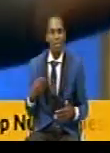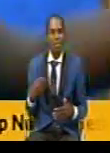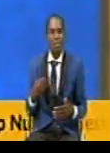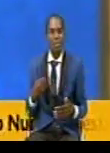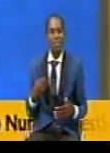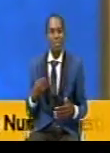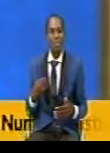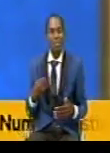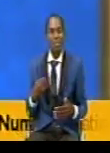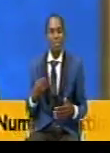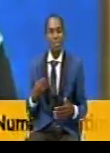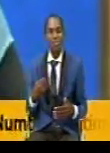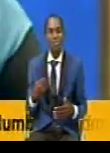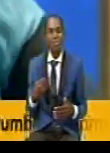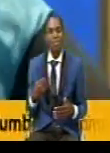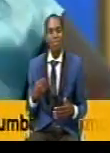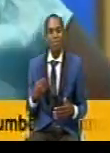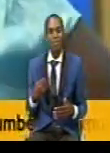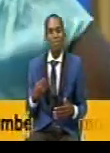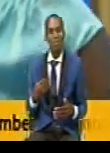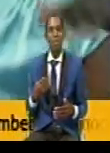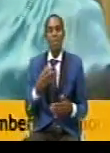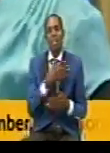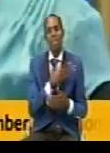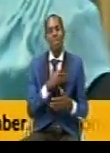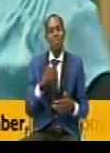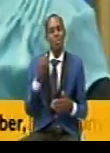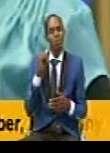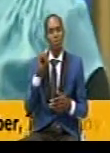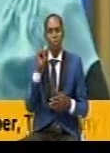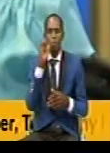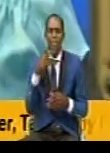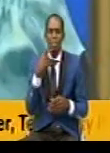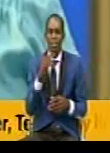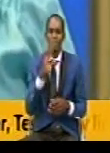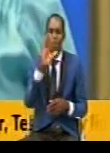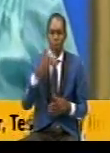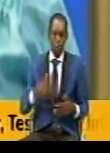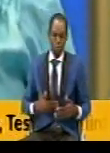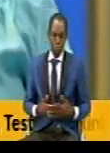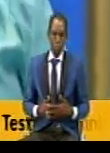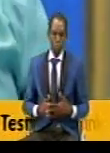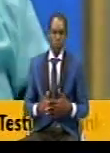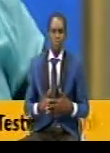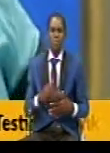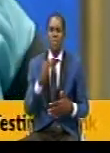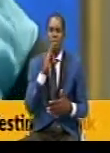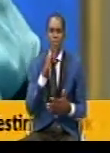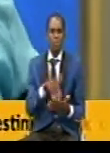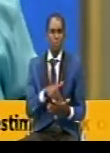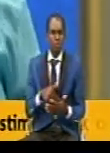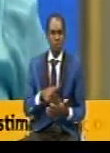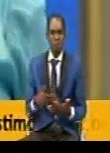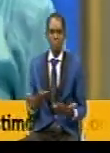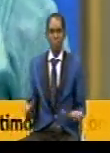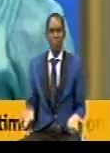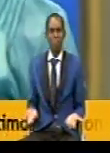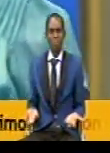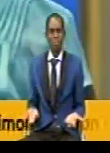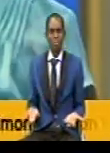to check myself. The woman that had told me, "Madam," I say, "Yes, ma'am. Your womb is leak." I